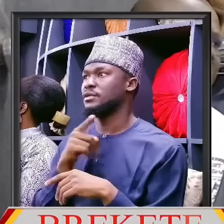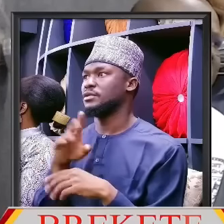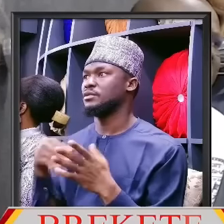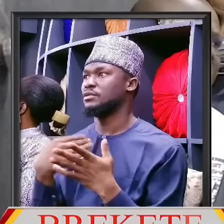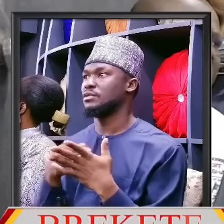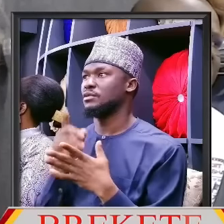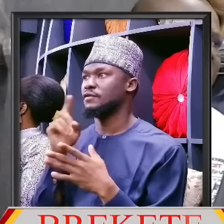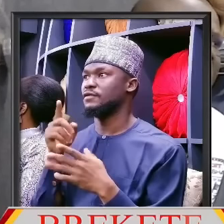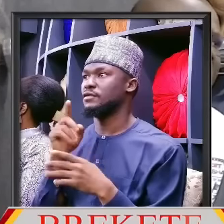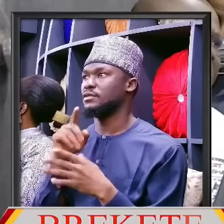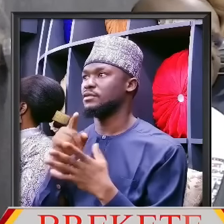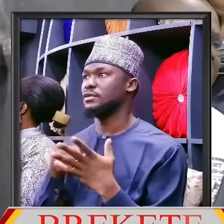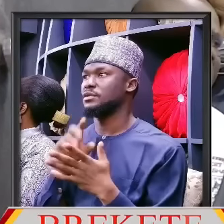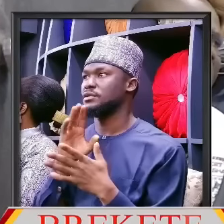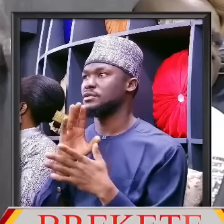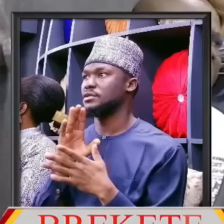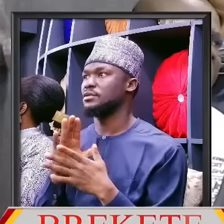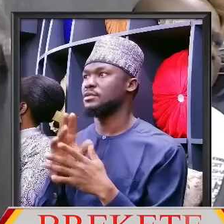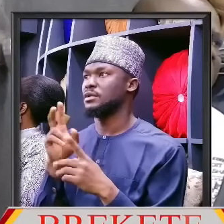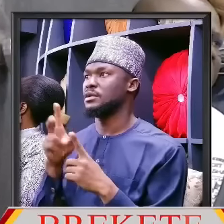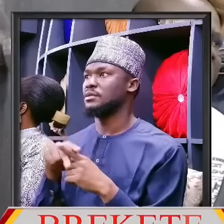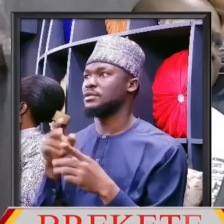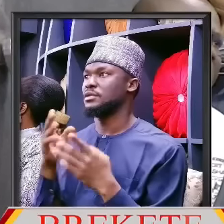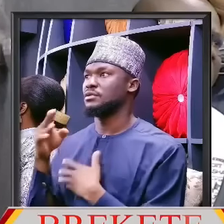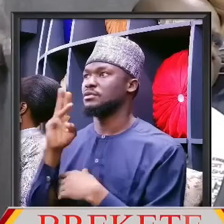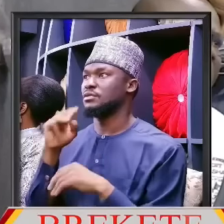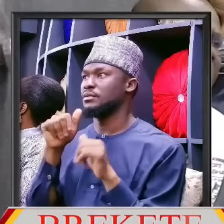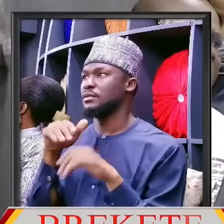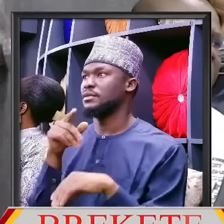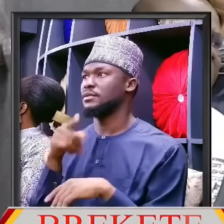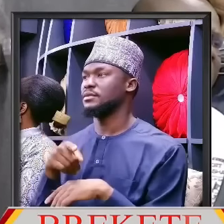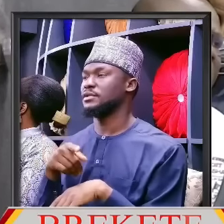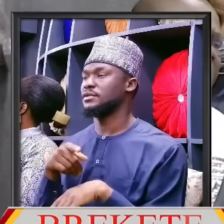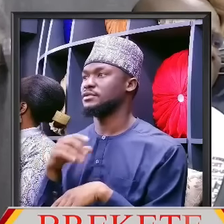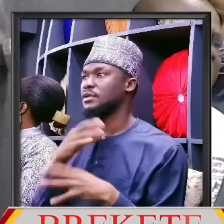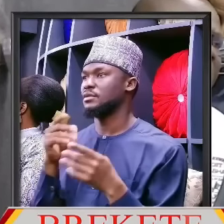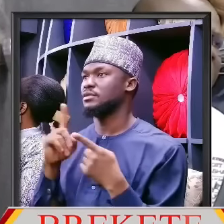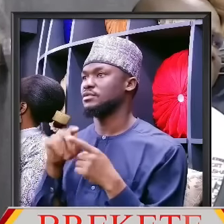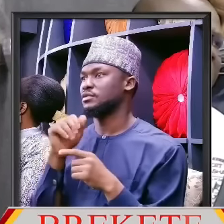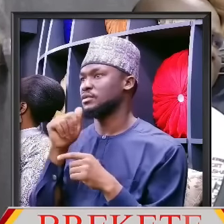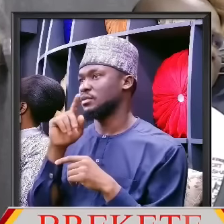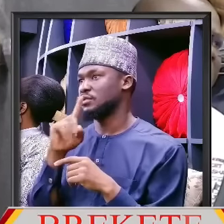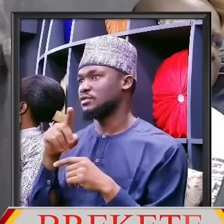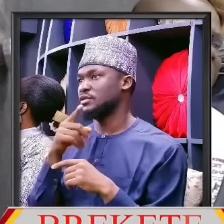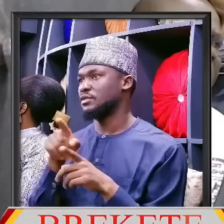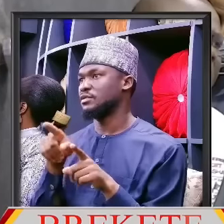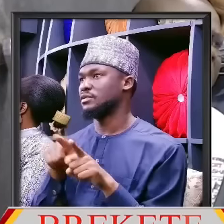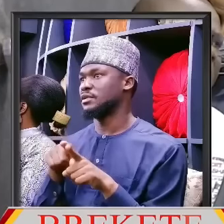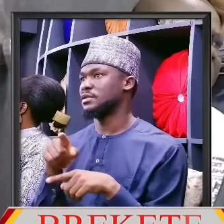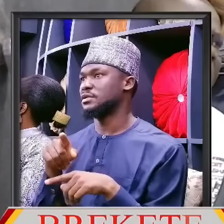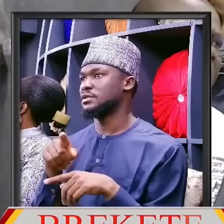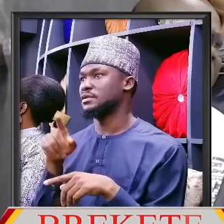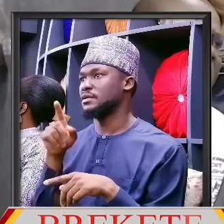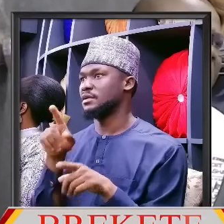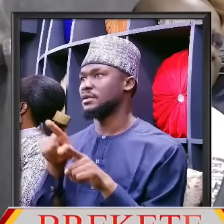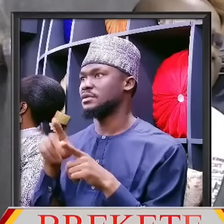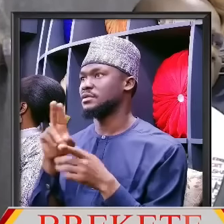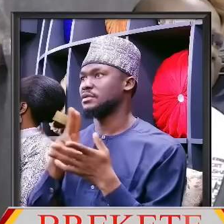intervention of Una do. God will bless Una. I want to assure Una, say, as a